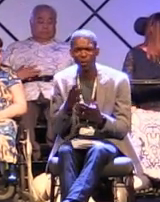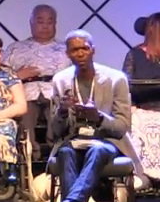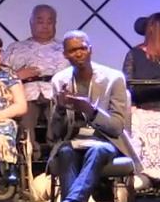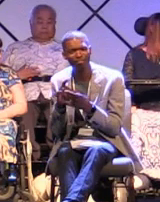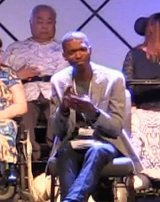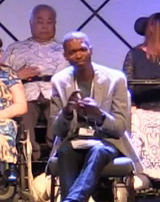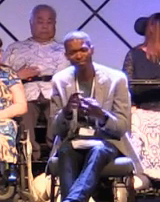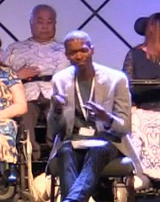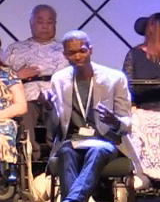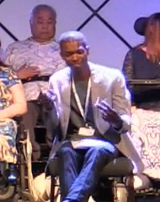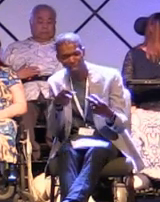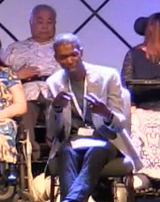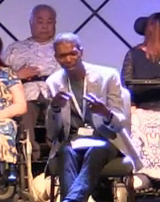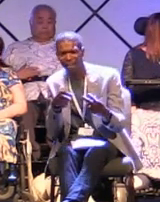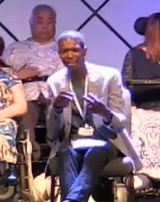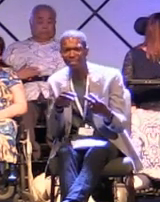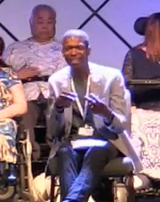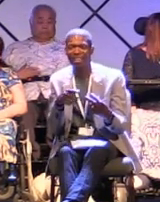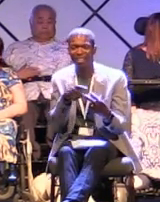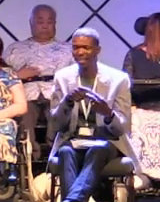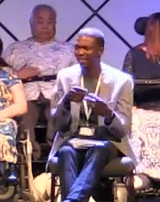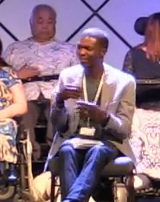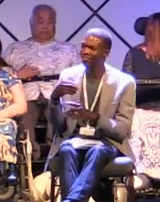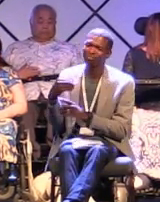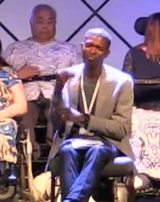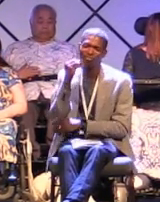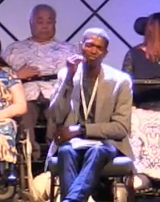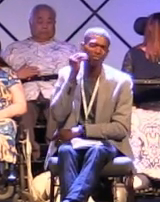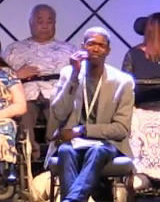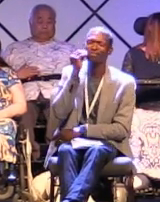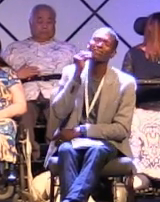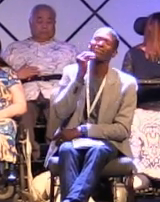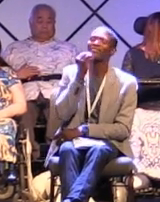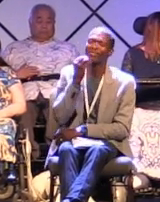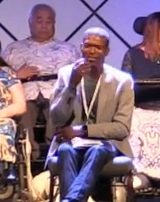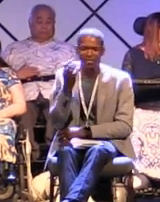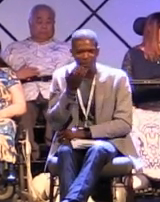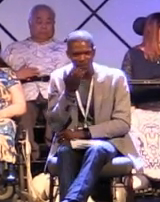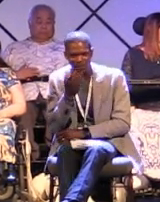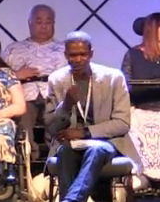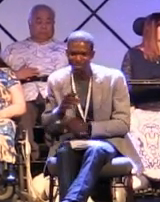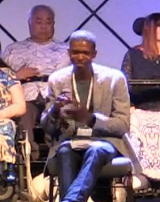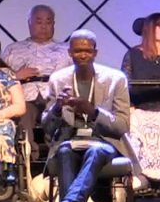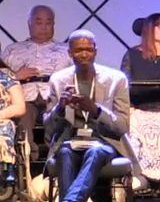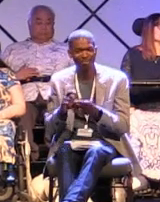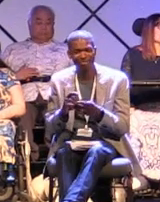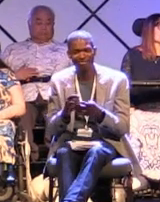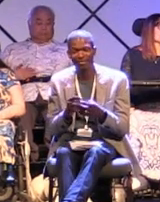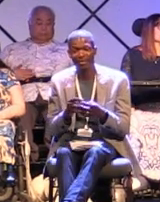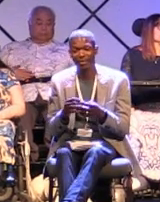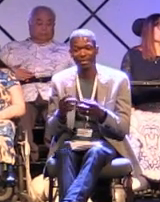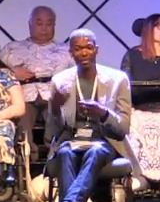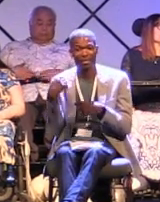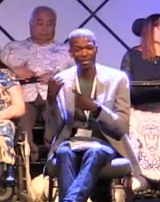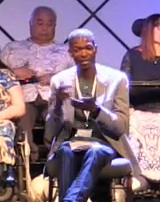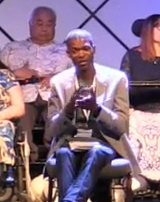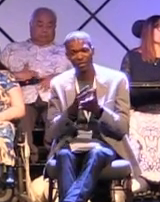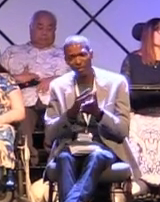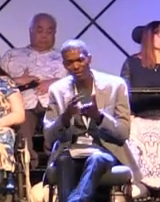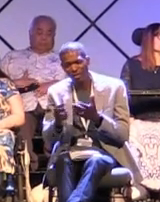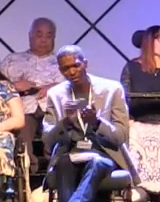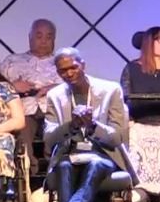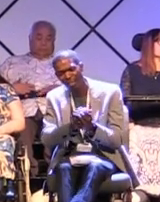eyes and Kenna gave her a kiss on the chin. Over the course of the 2 weeks, The pair have bonded even more with